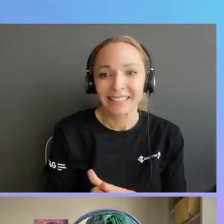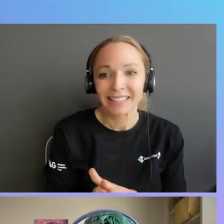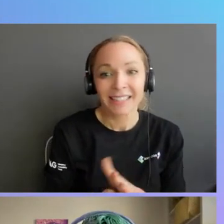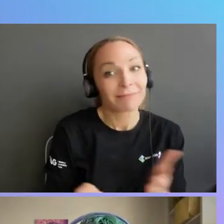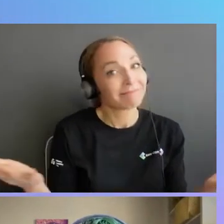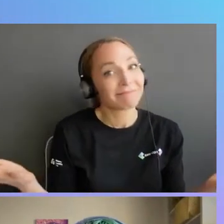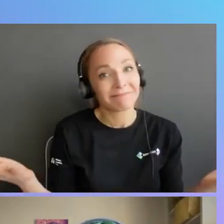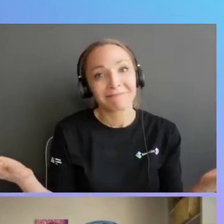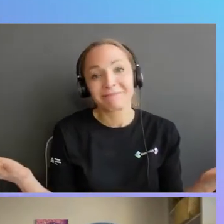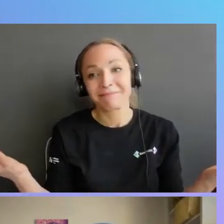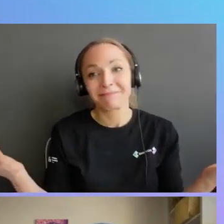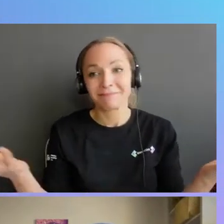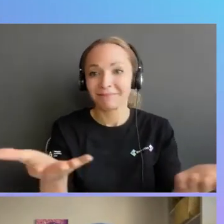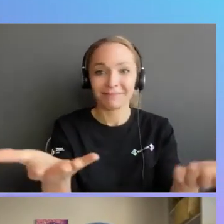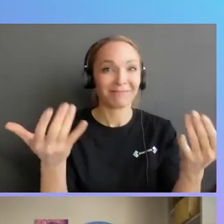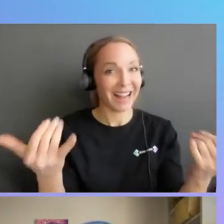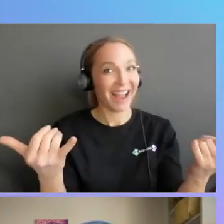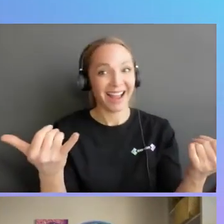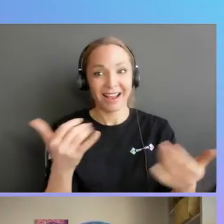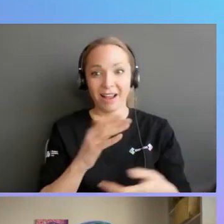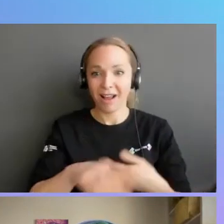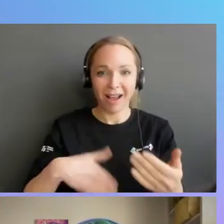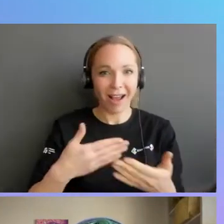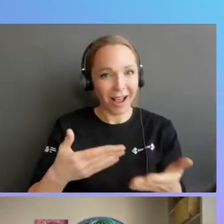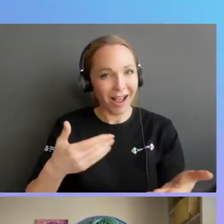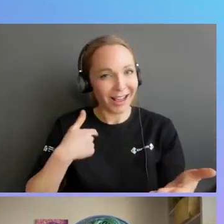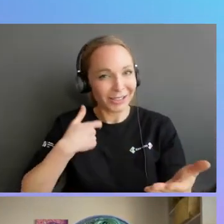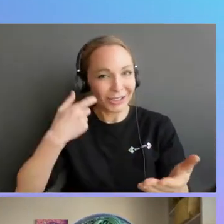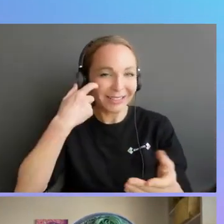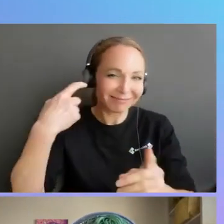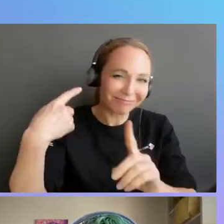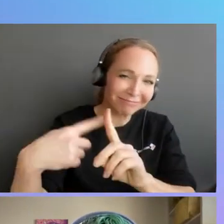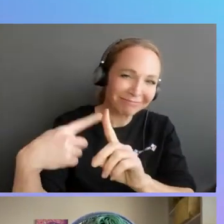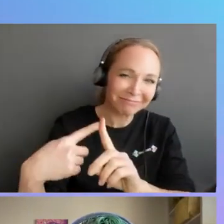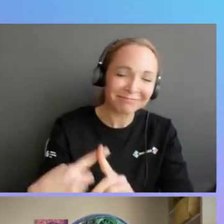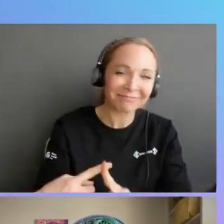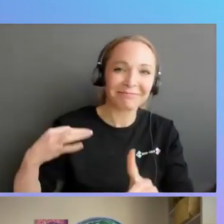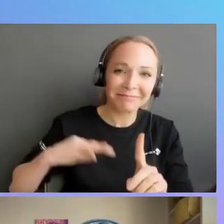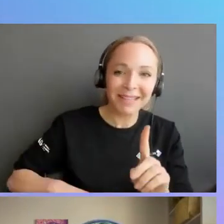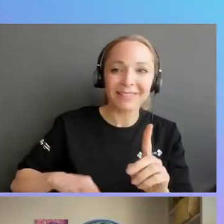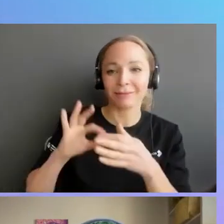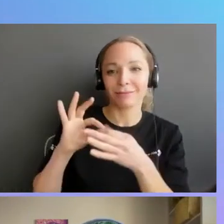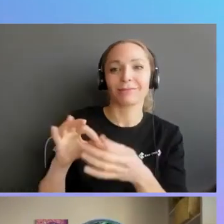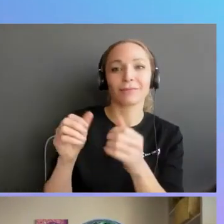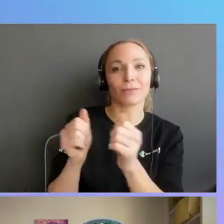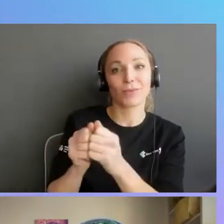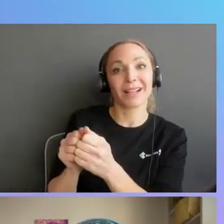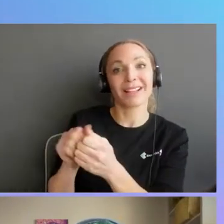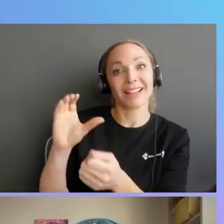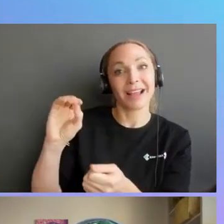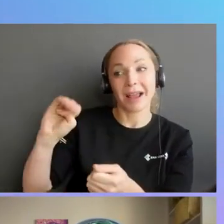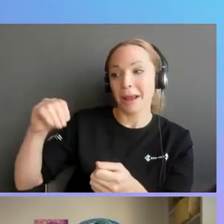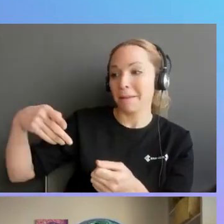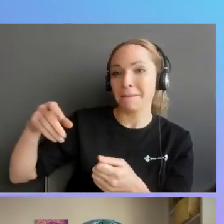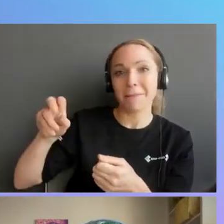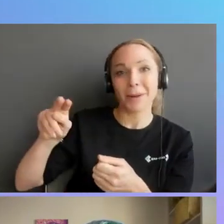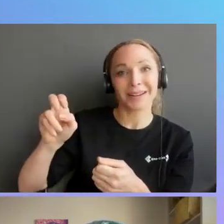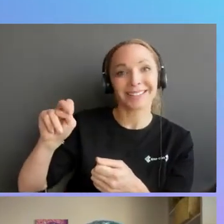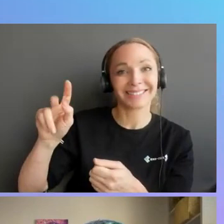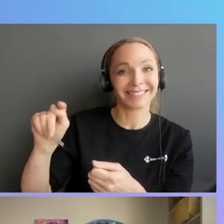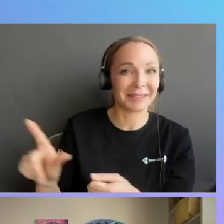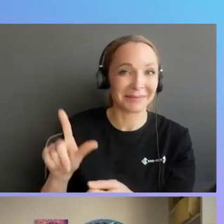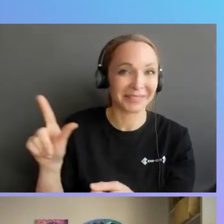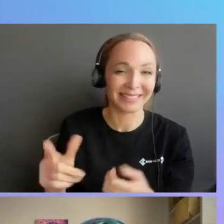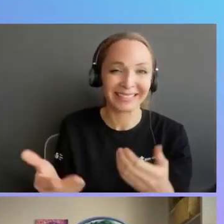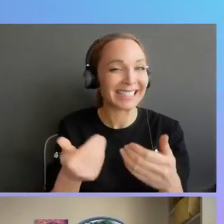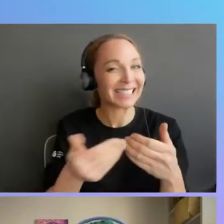All right, so given all of these benefits that I just listed about component libraries, it was kind of an easy choice for Deque to decide